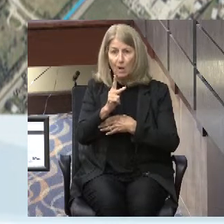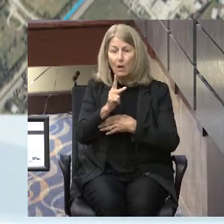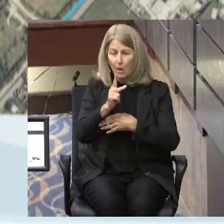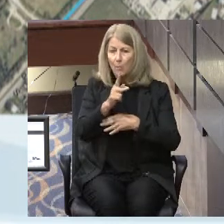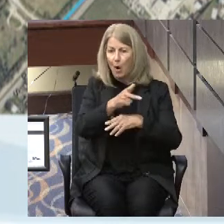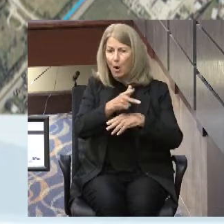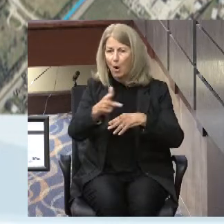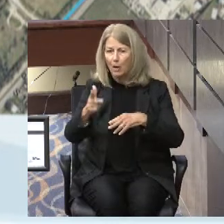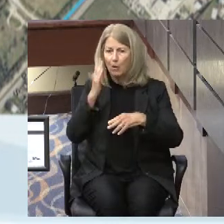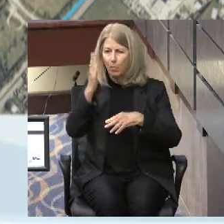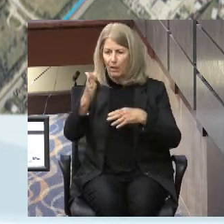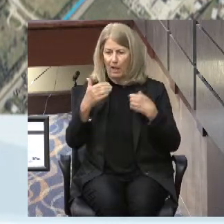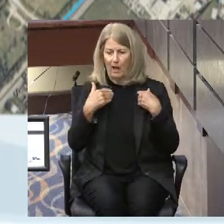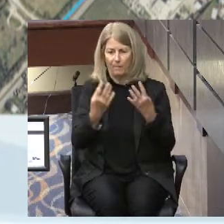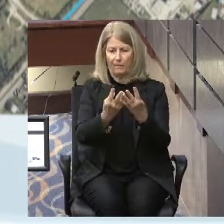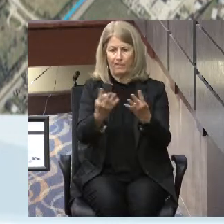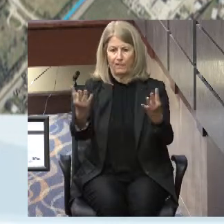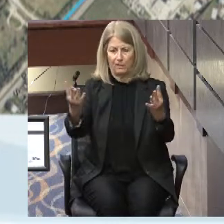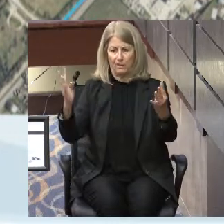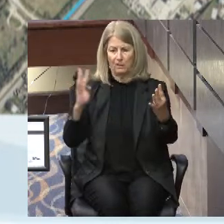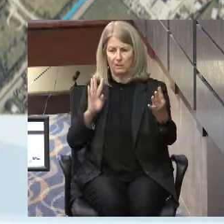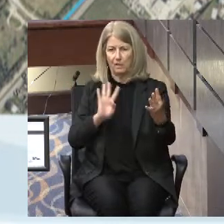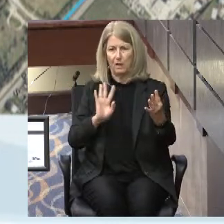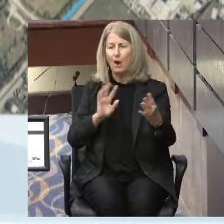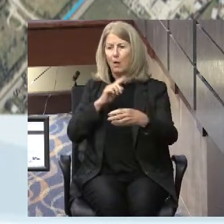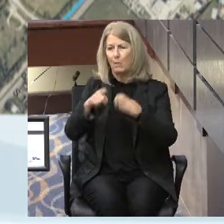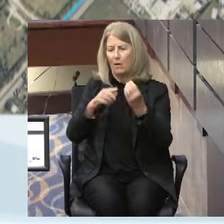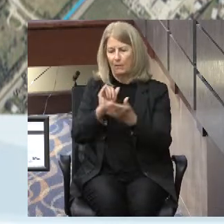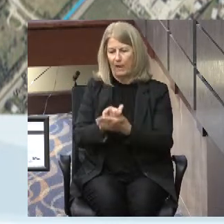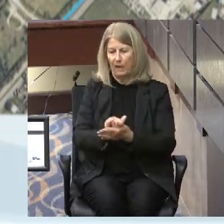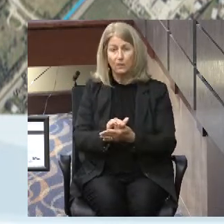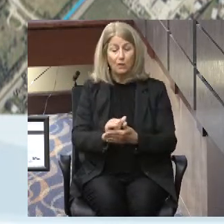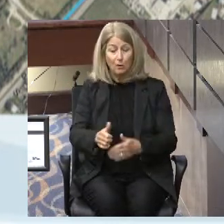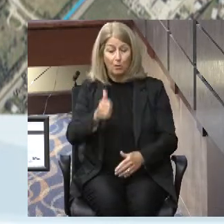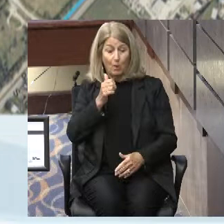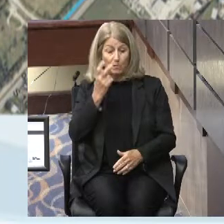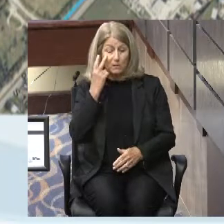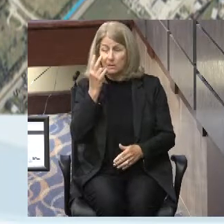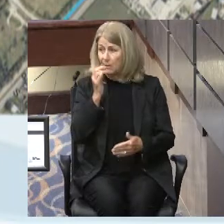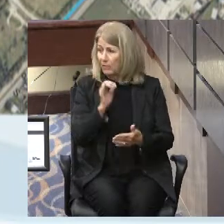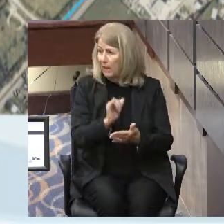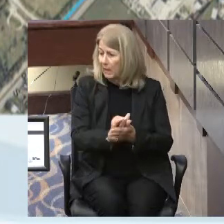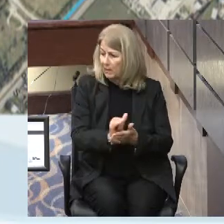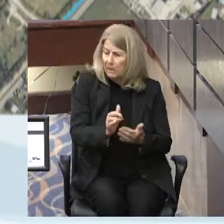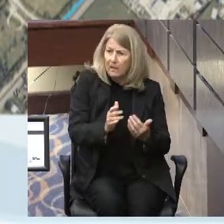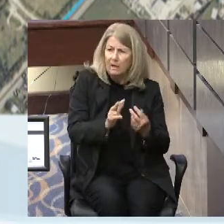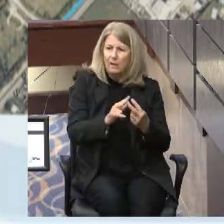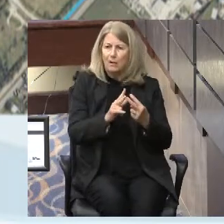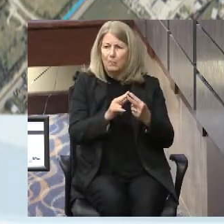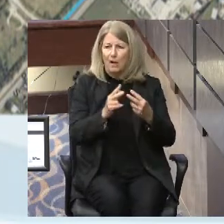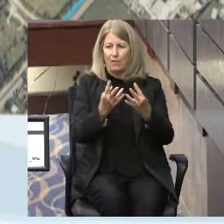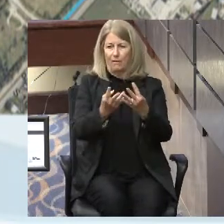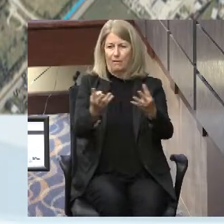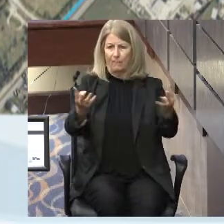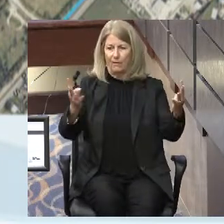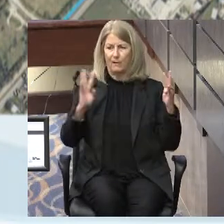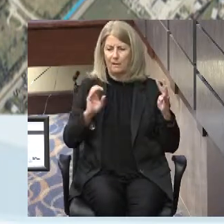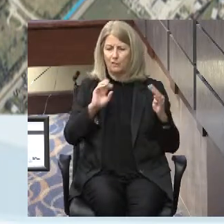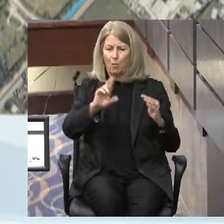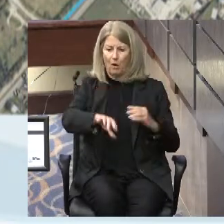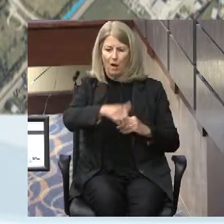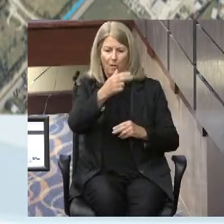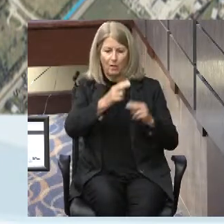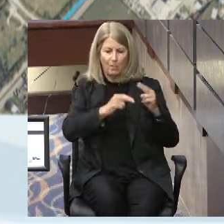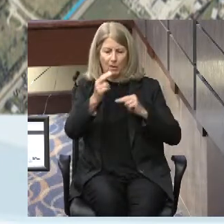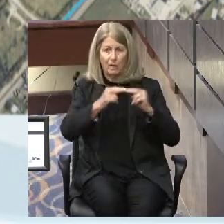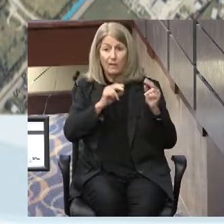see it from any of the streets around the property. Either screened by the fence or other buildings. And the dotted line